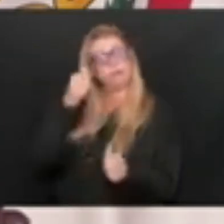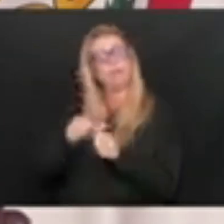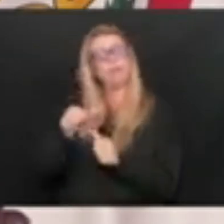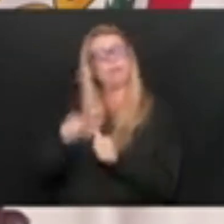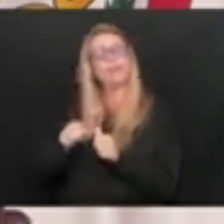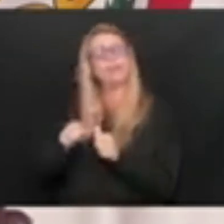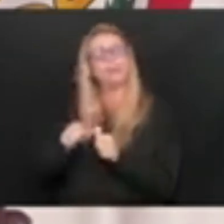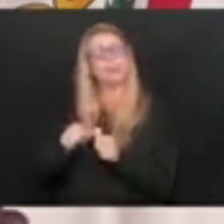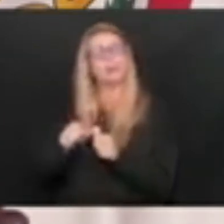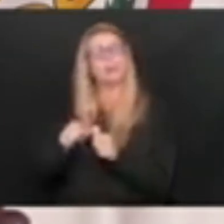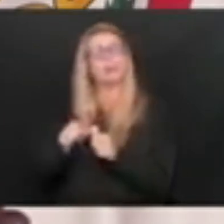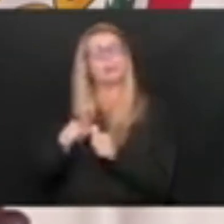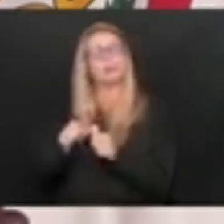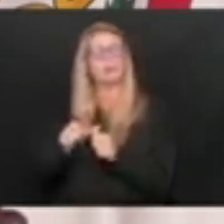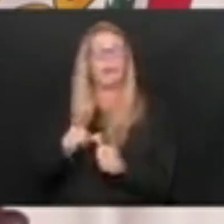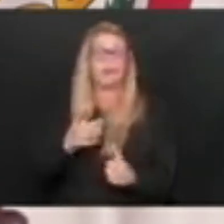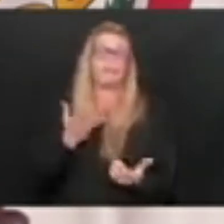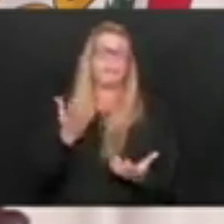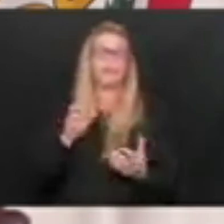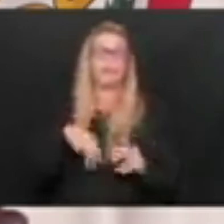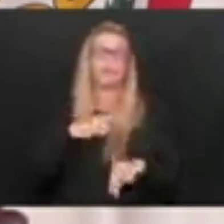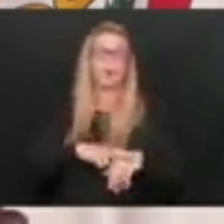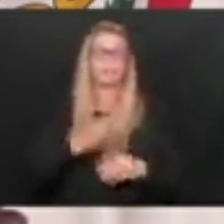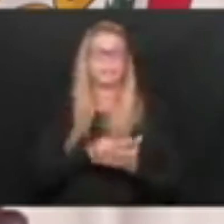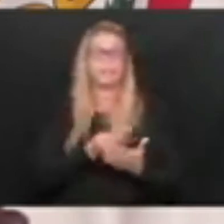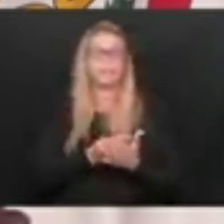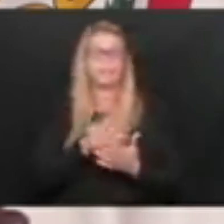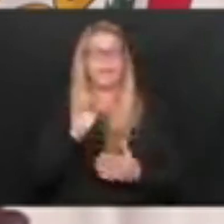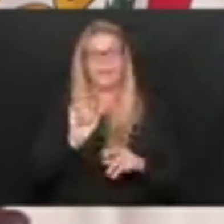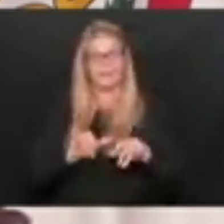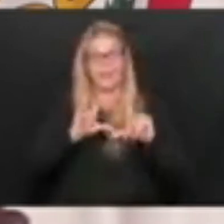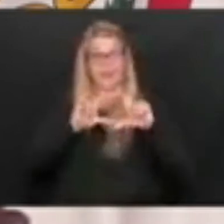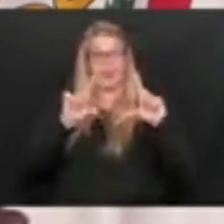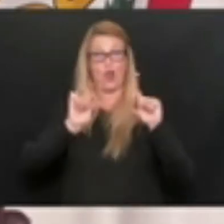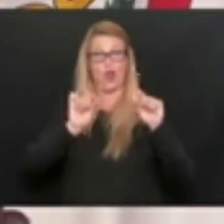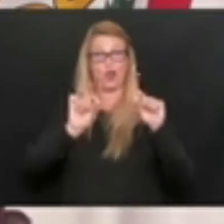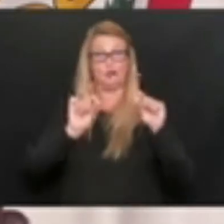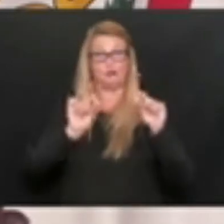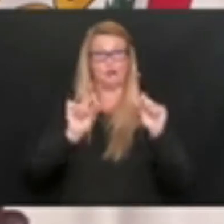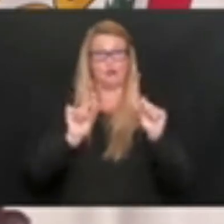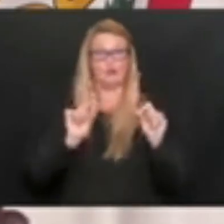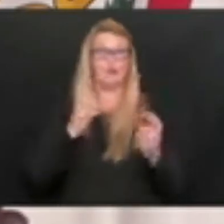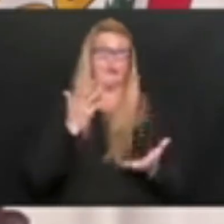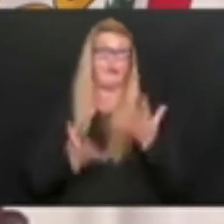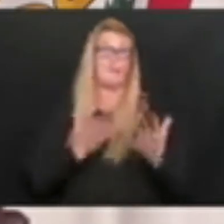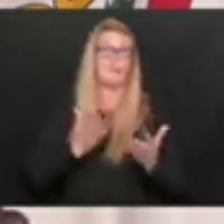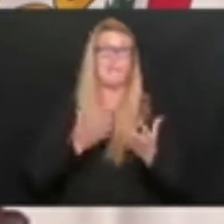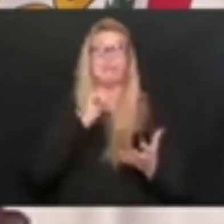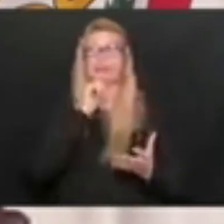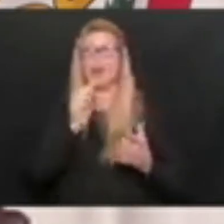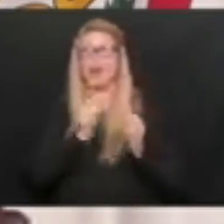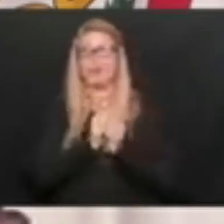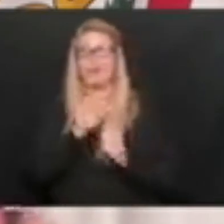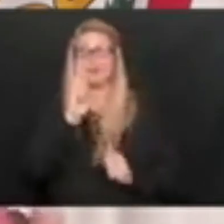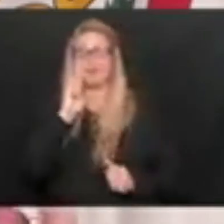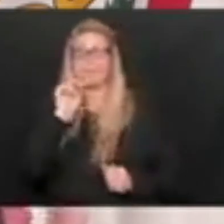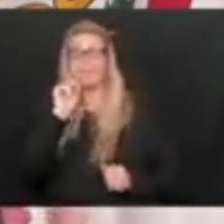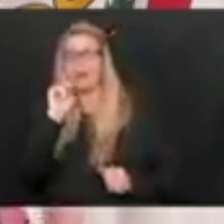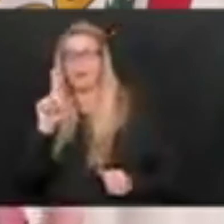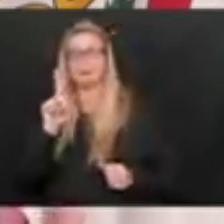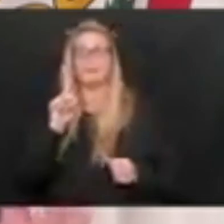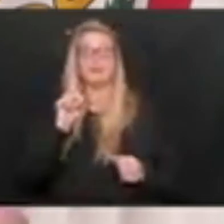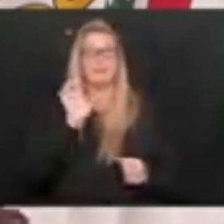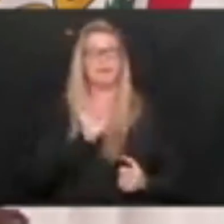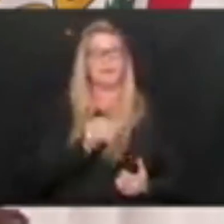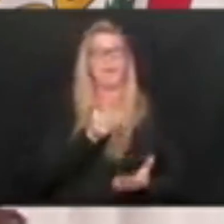absolutely having the money. Now, the great part about the card is just this, where it's a little bit, maybe not that way with the bond, but then that money